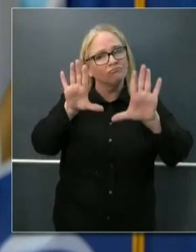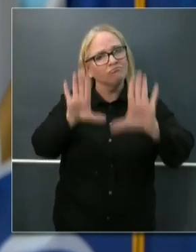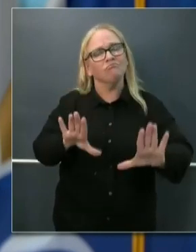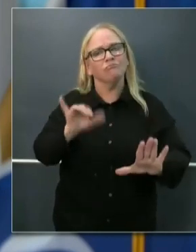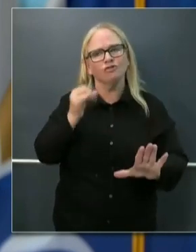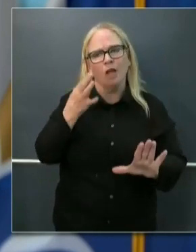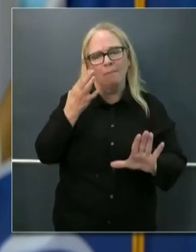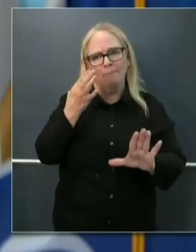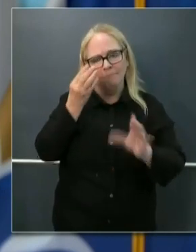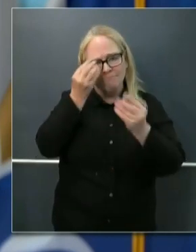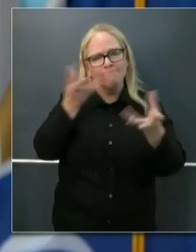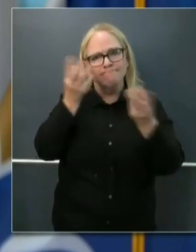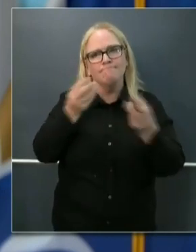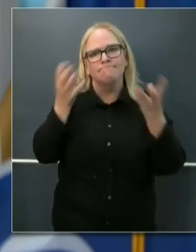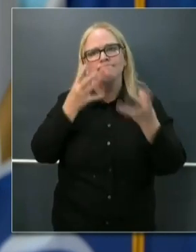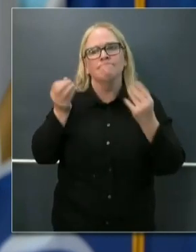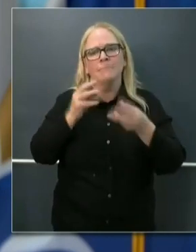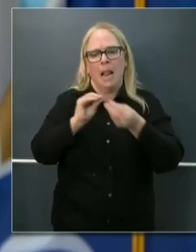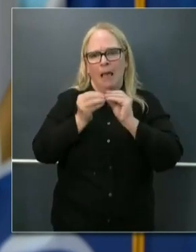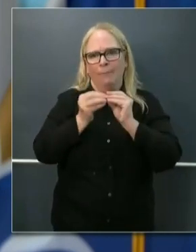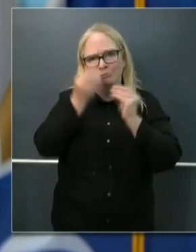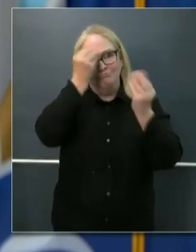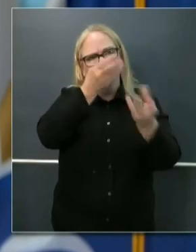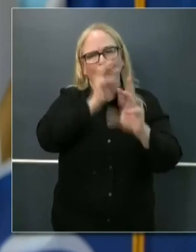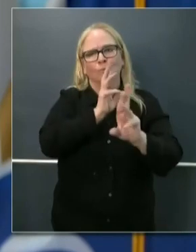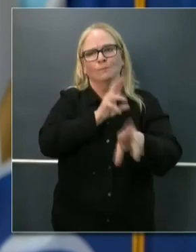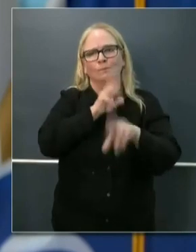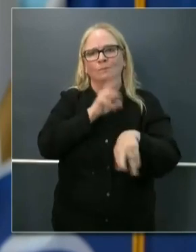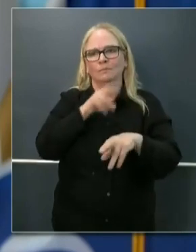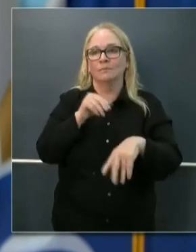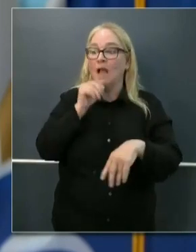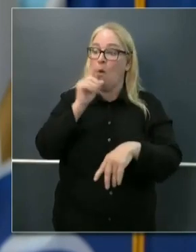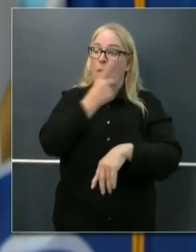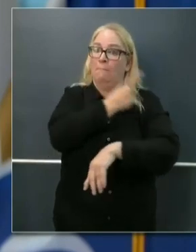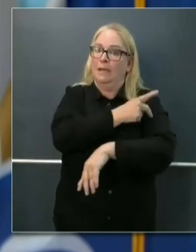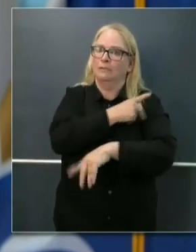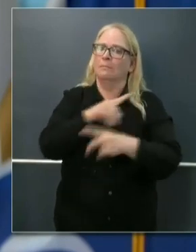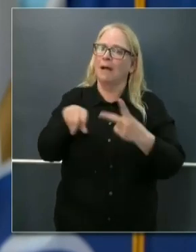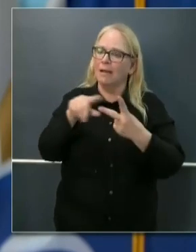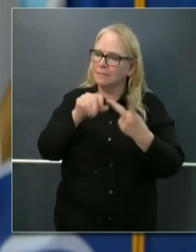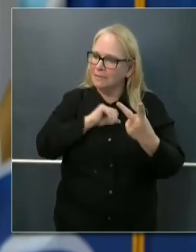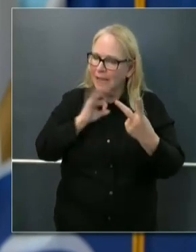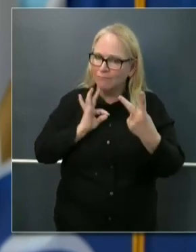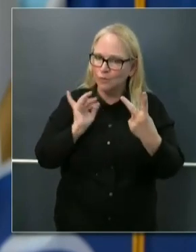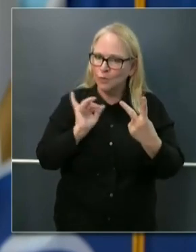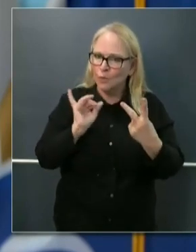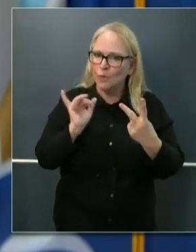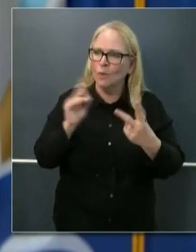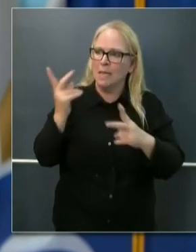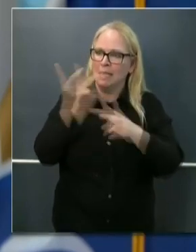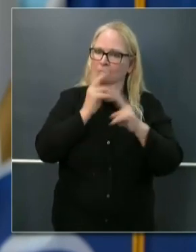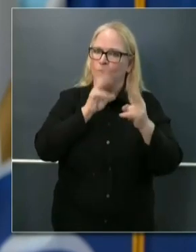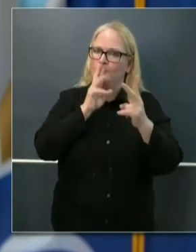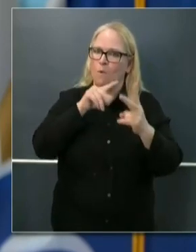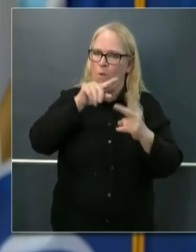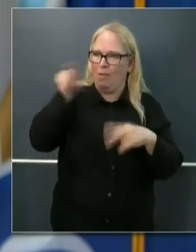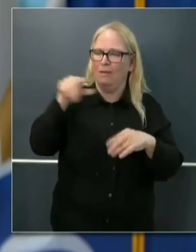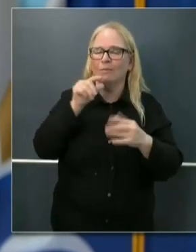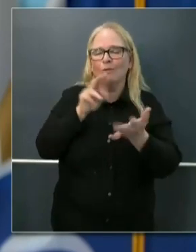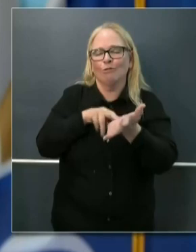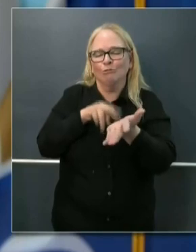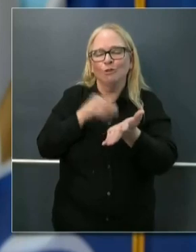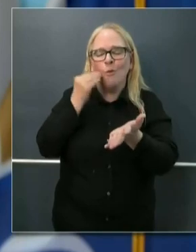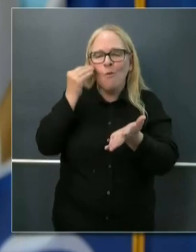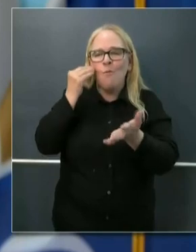seen flare-ups in terms of the total number of positives, not just patients, but also staff members all throughout the state of California, not just in Los